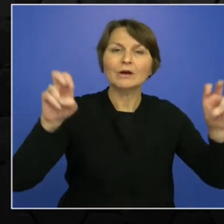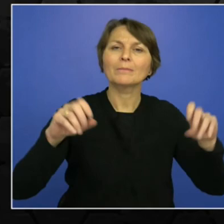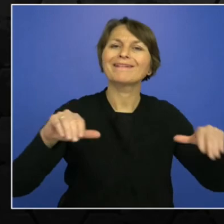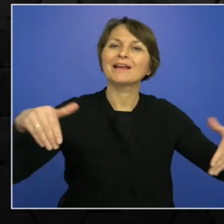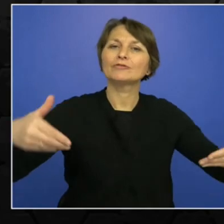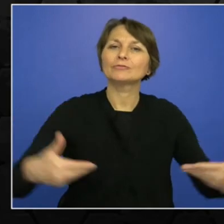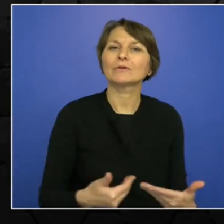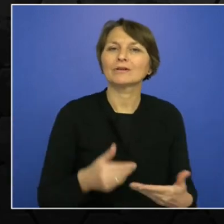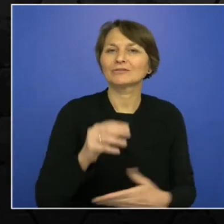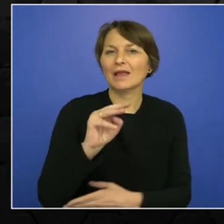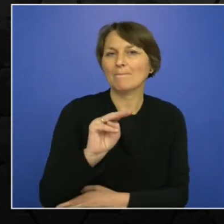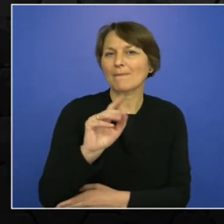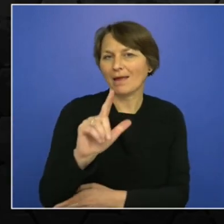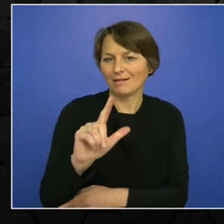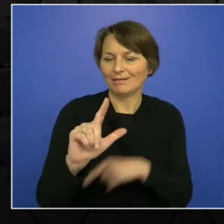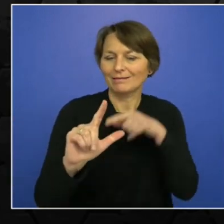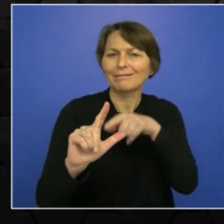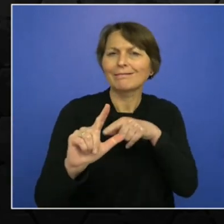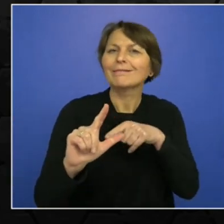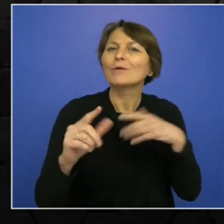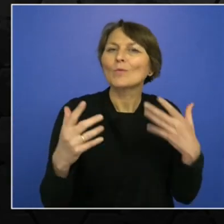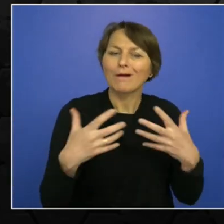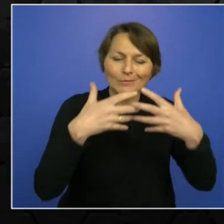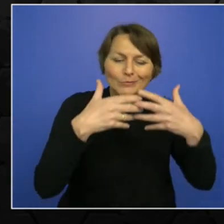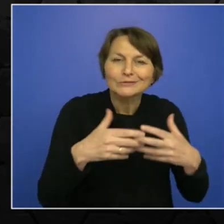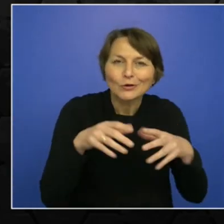So really looking forward to this one. Yeah, Zal, the stage is yours. Take it away.